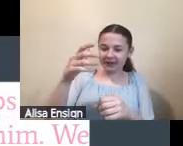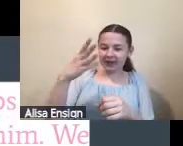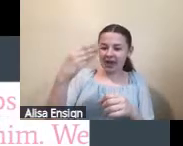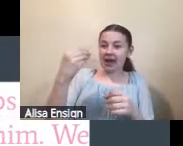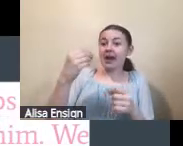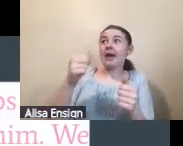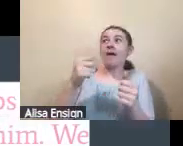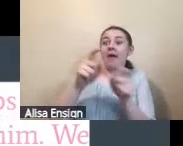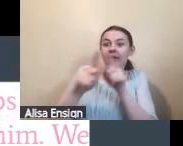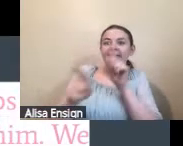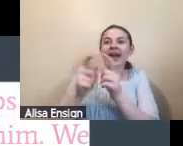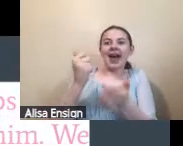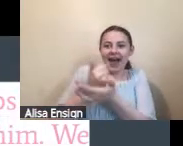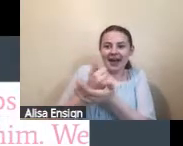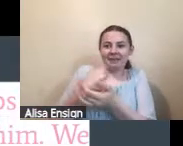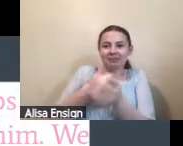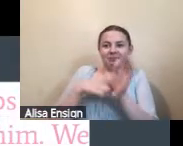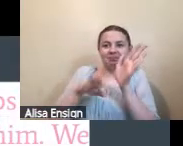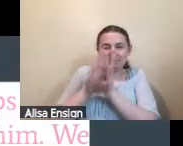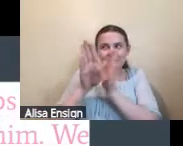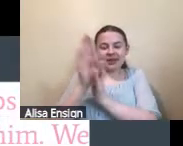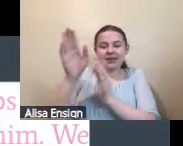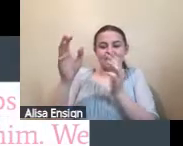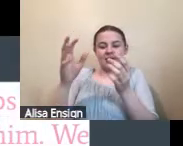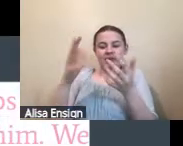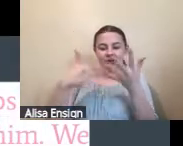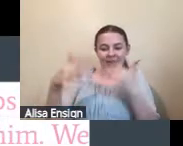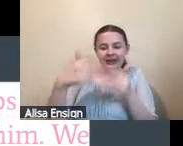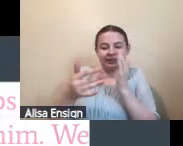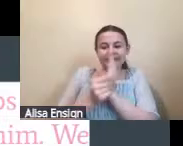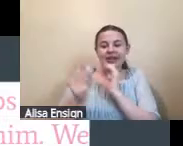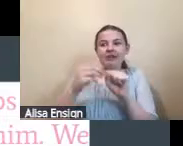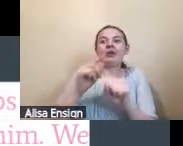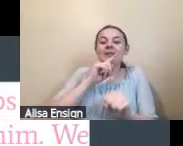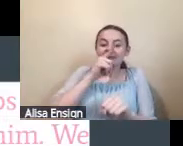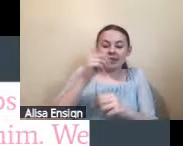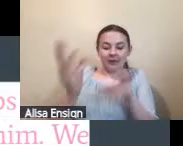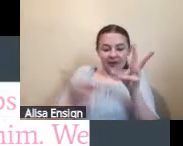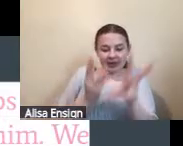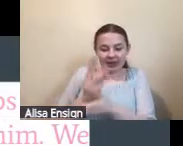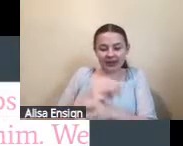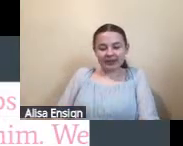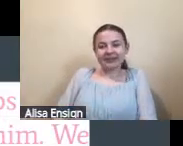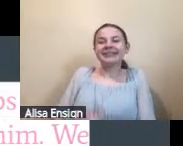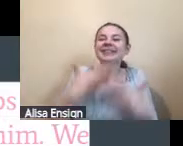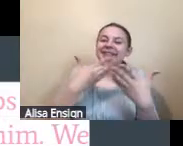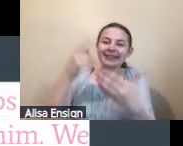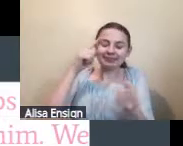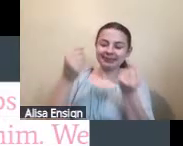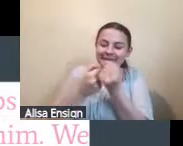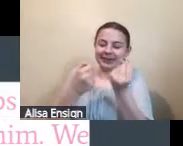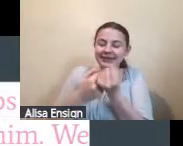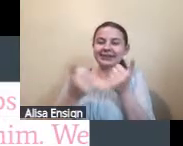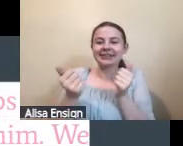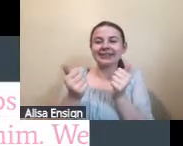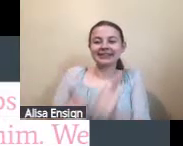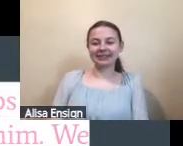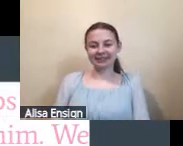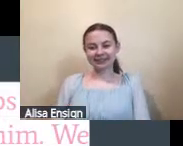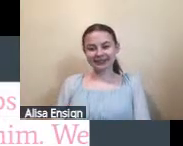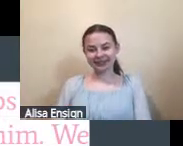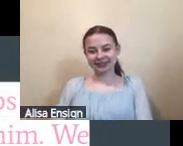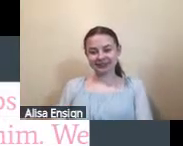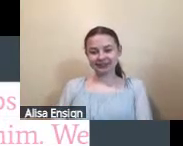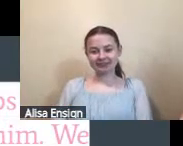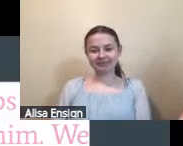for a career in the future. And also, it helped me to really develop those skills for the world. Thank you